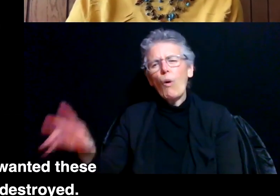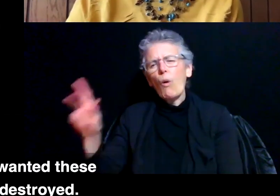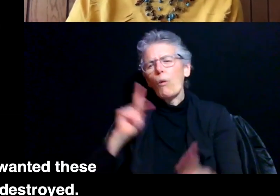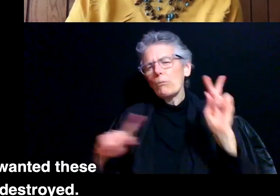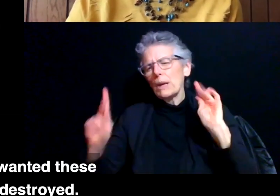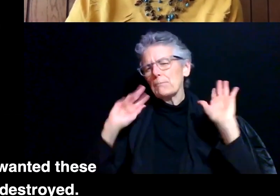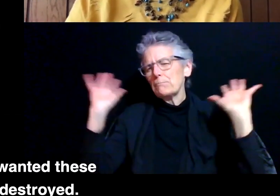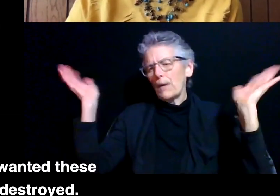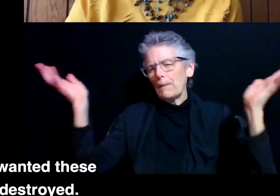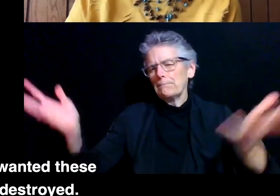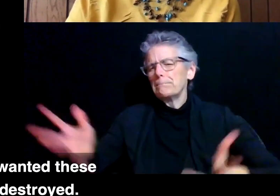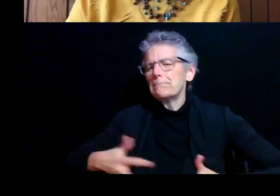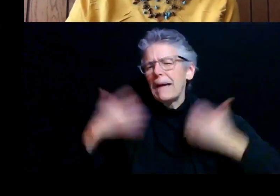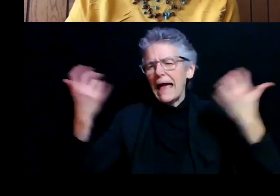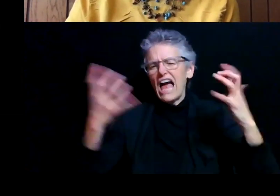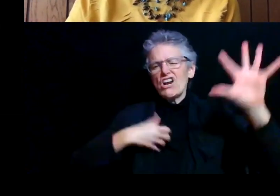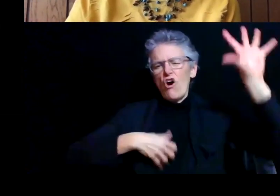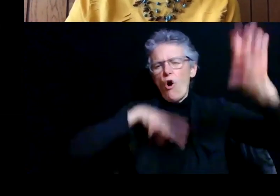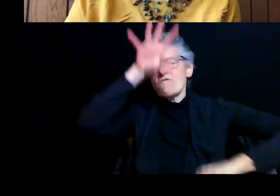these murals destroyed.